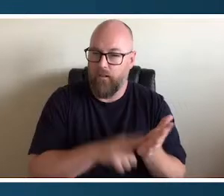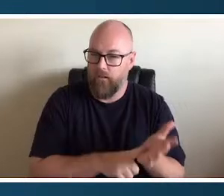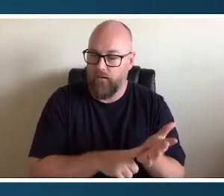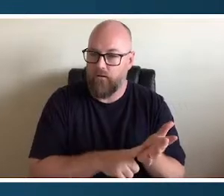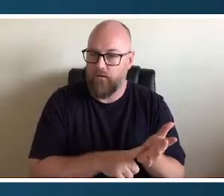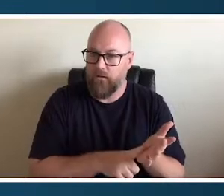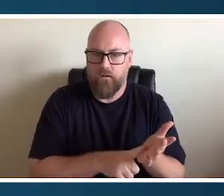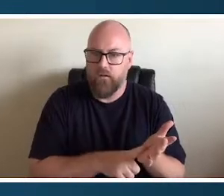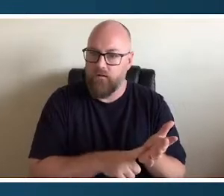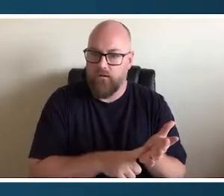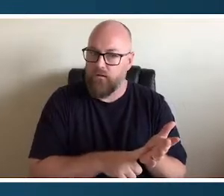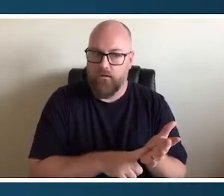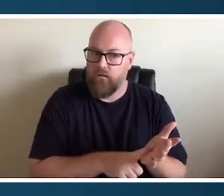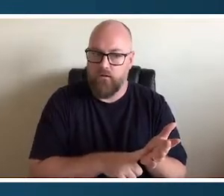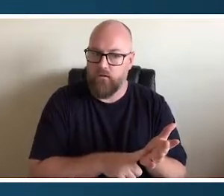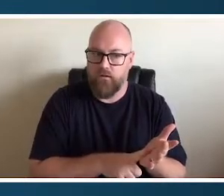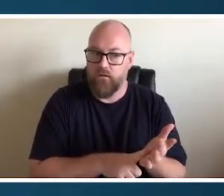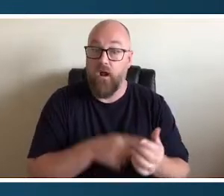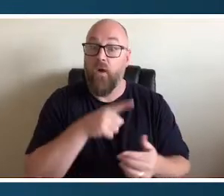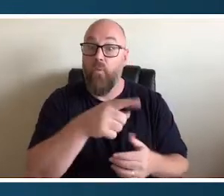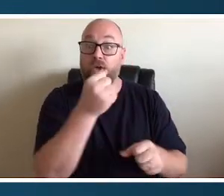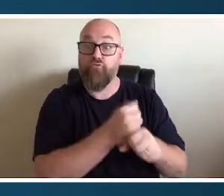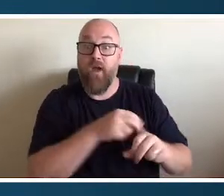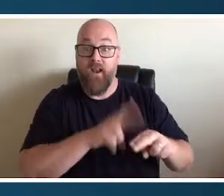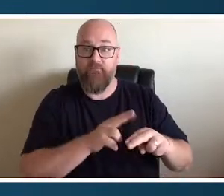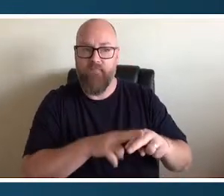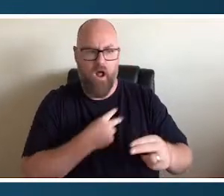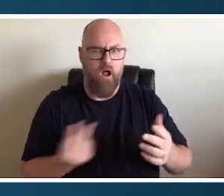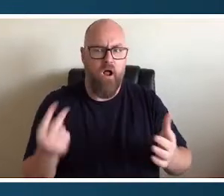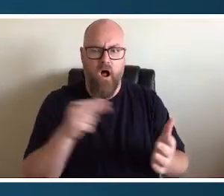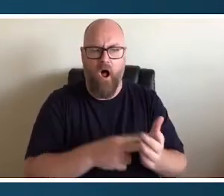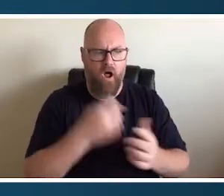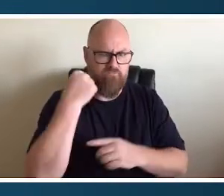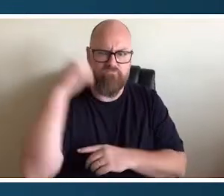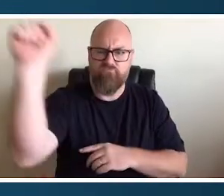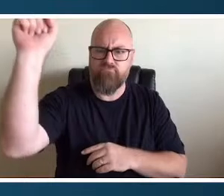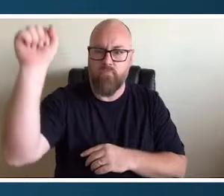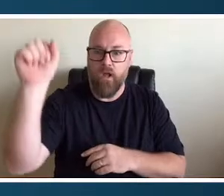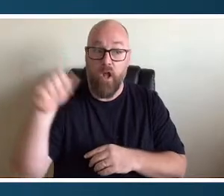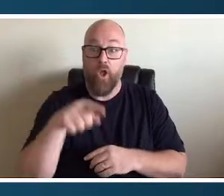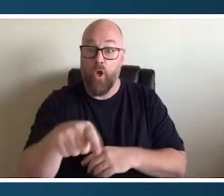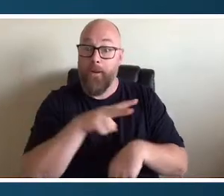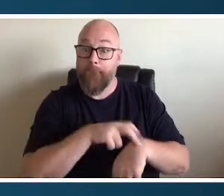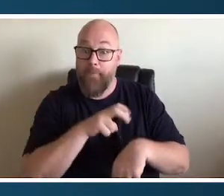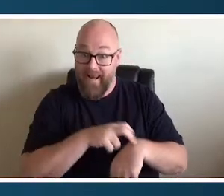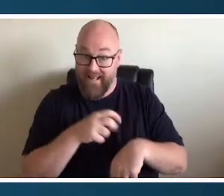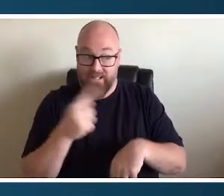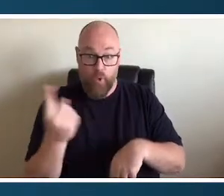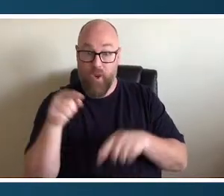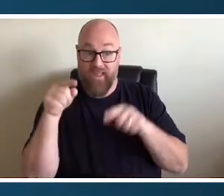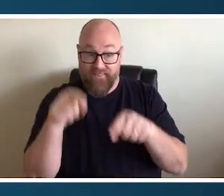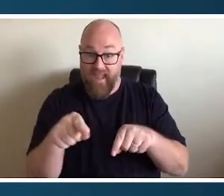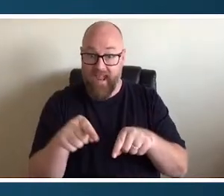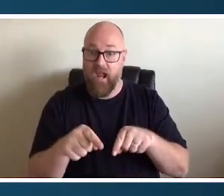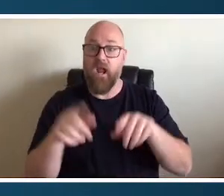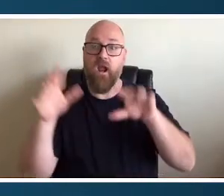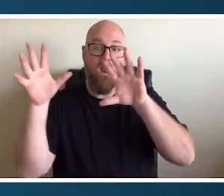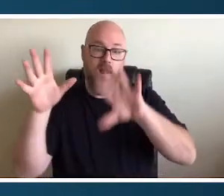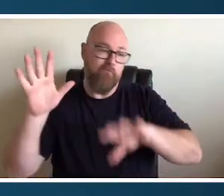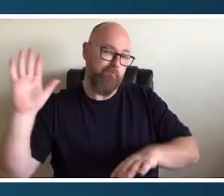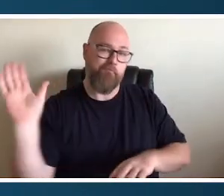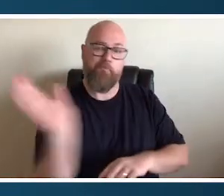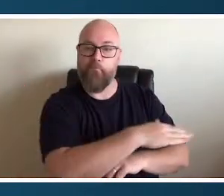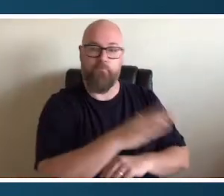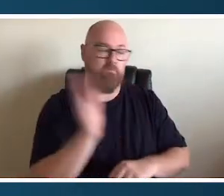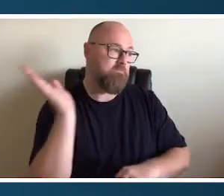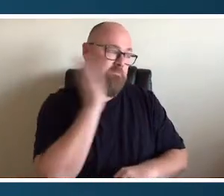his frail father stood up and to rebuke those claims, the policeman manning the station slapped him on the face and the